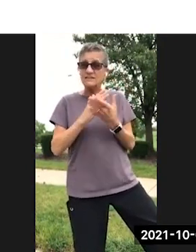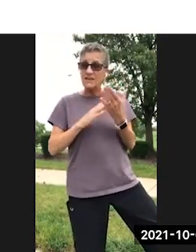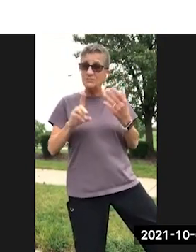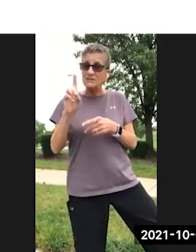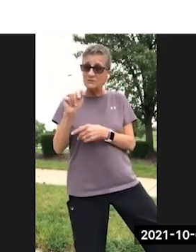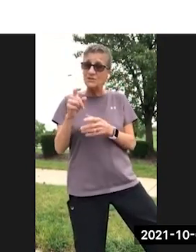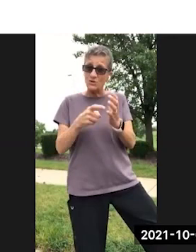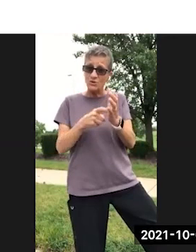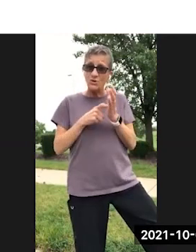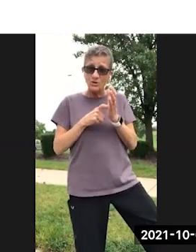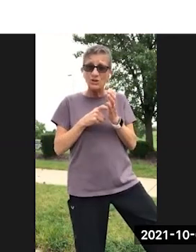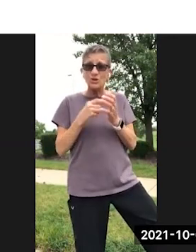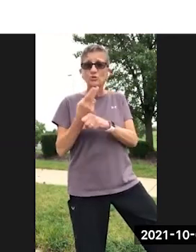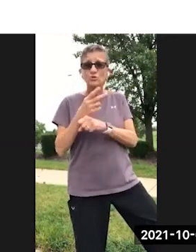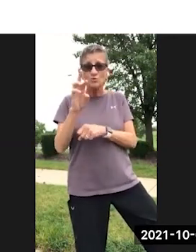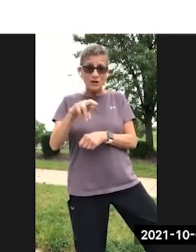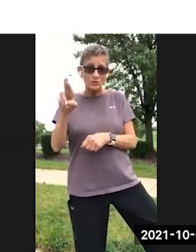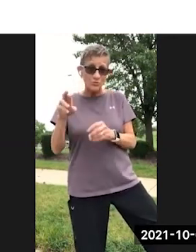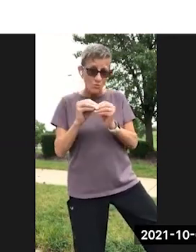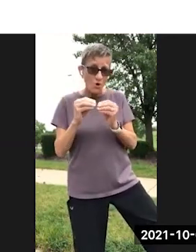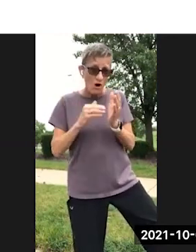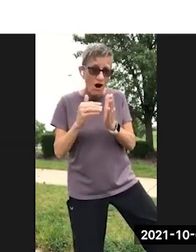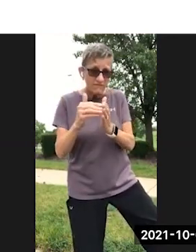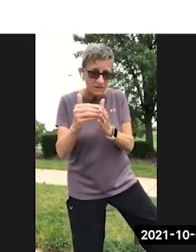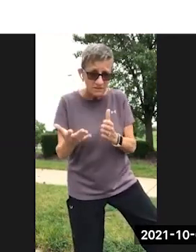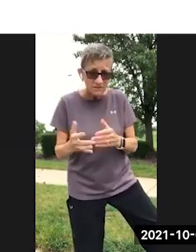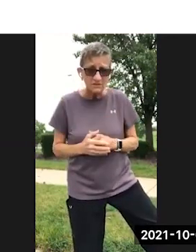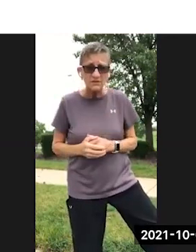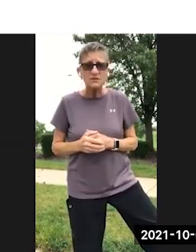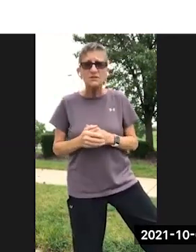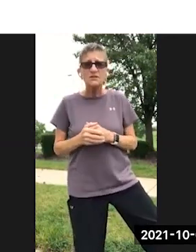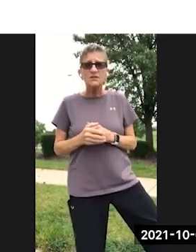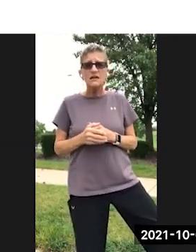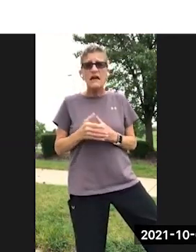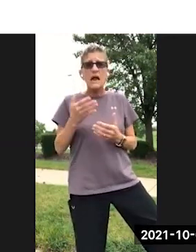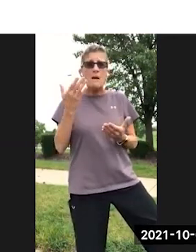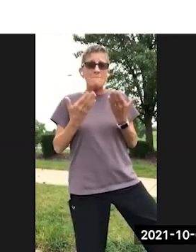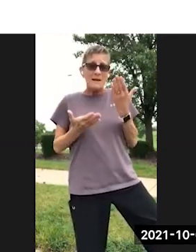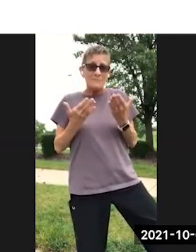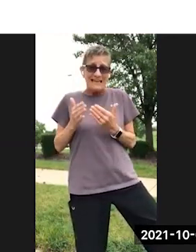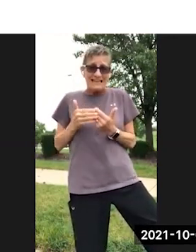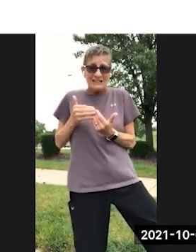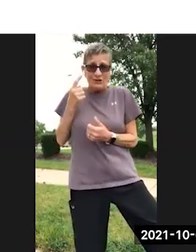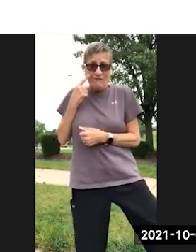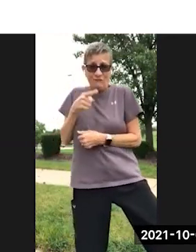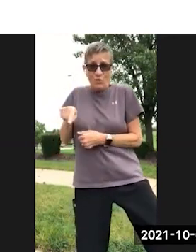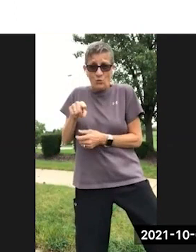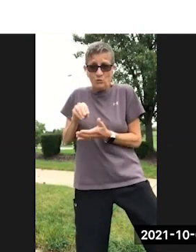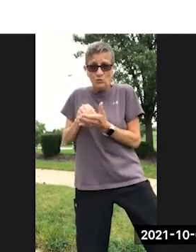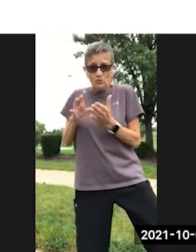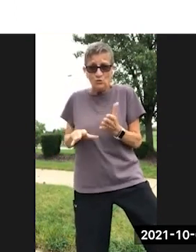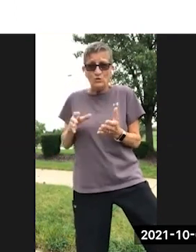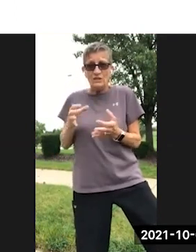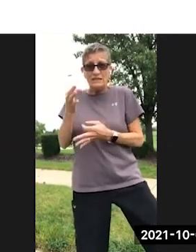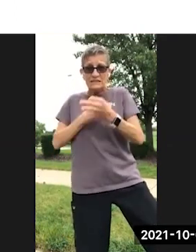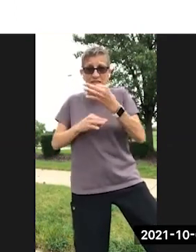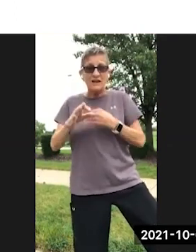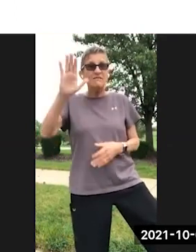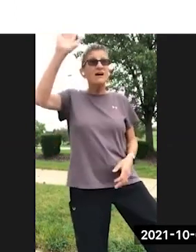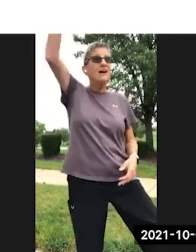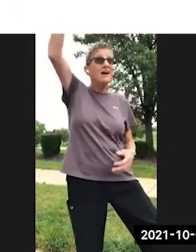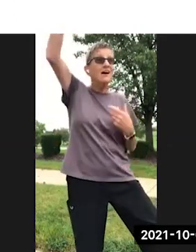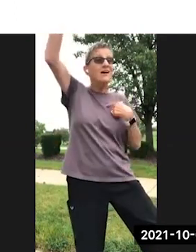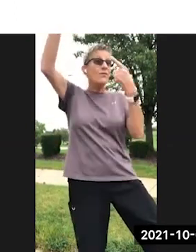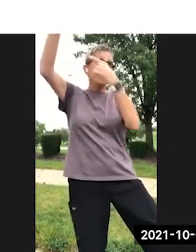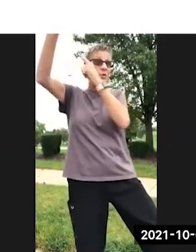to use the restroom more often, and it may make it easier for them if instead of having to raise your hand and ask to go